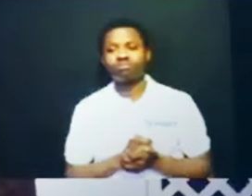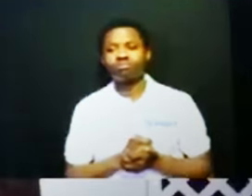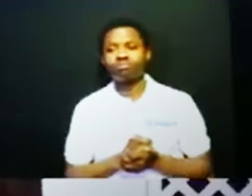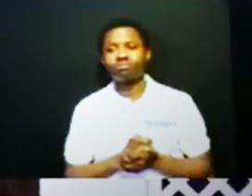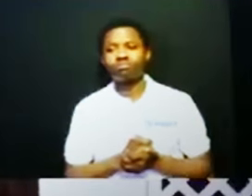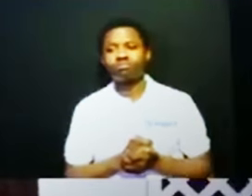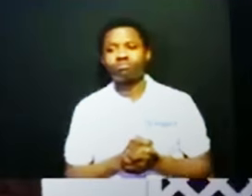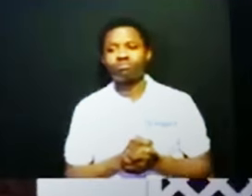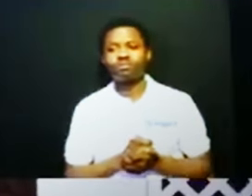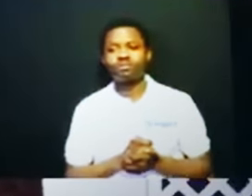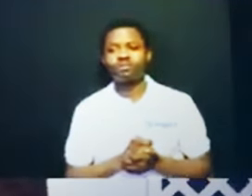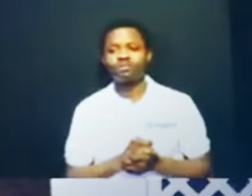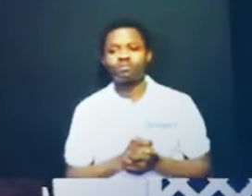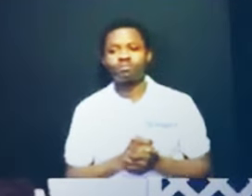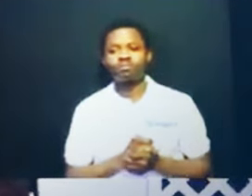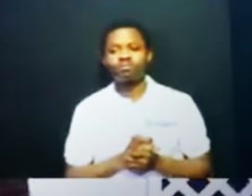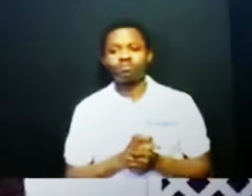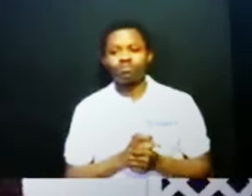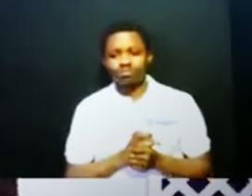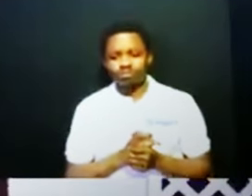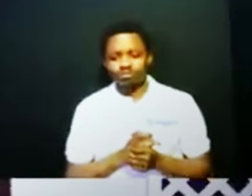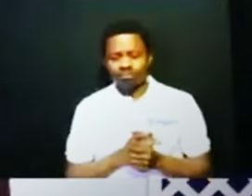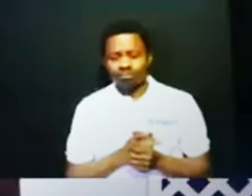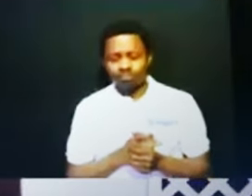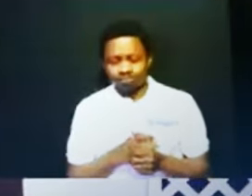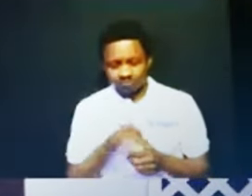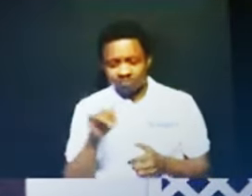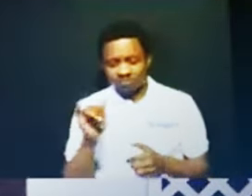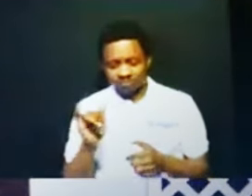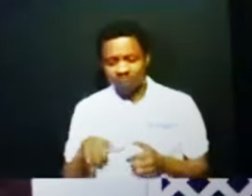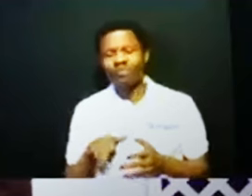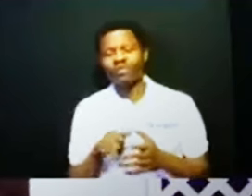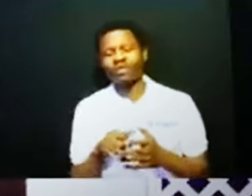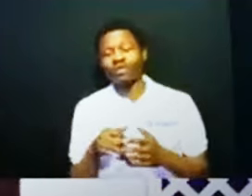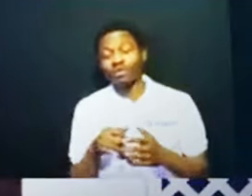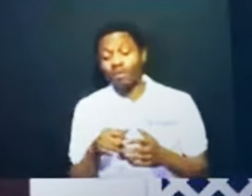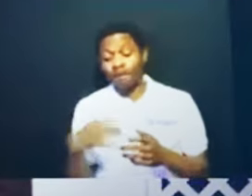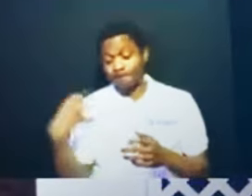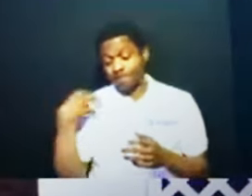na watin hua, o wura no di be ye bribia, e ye.